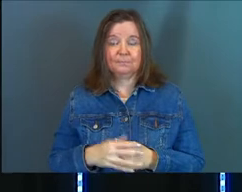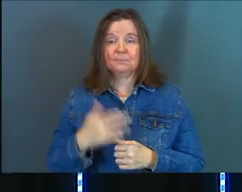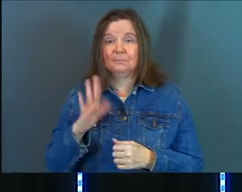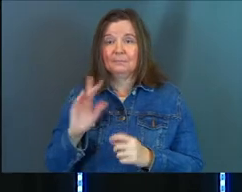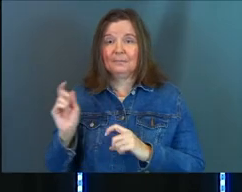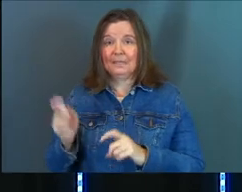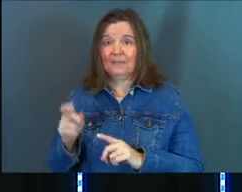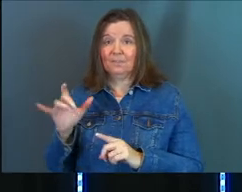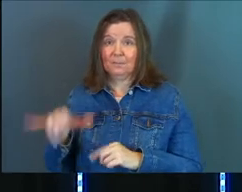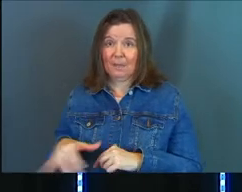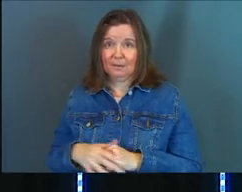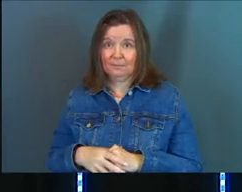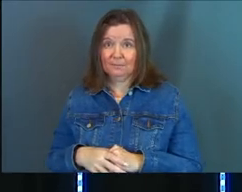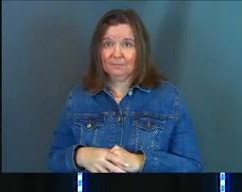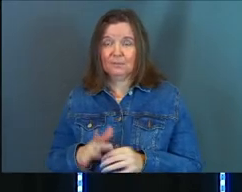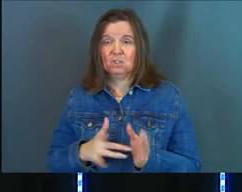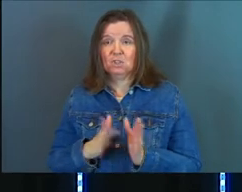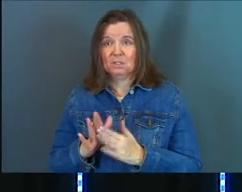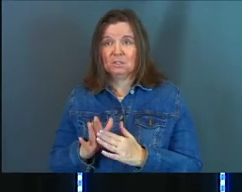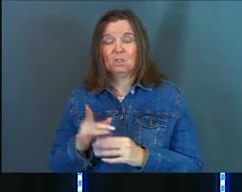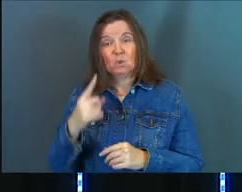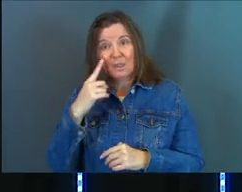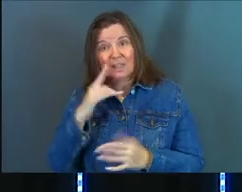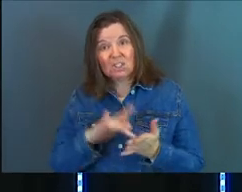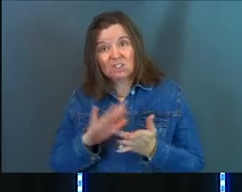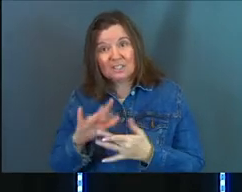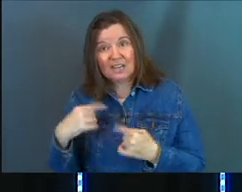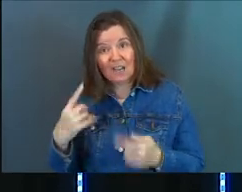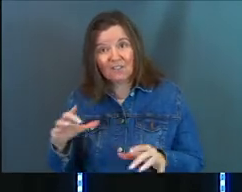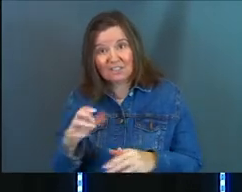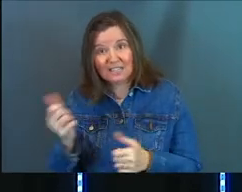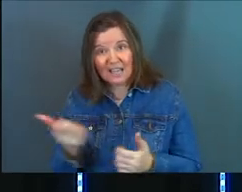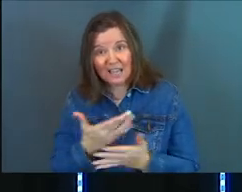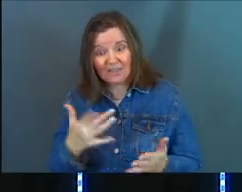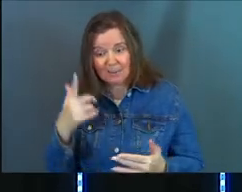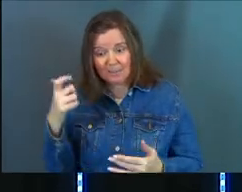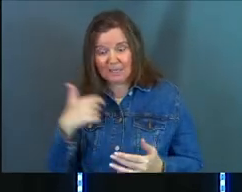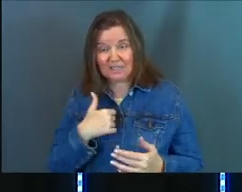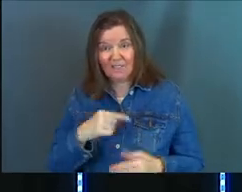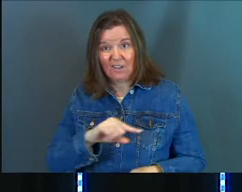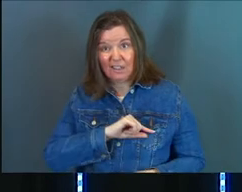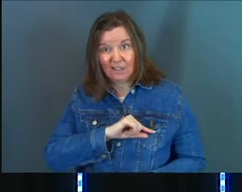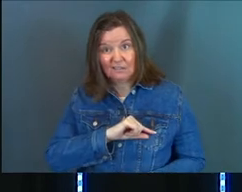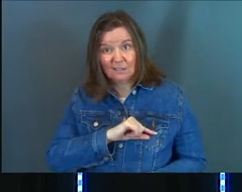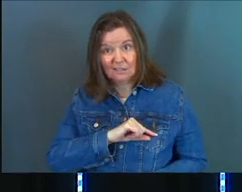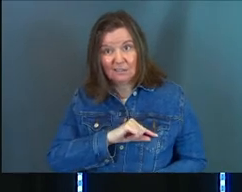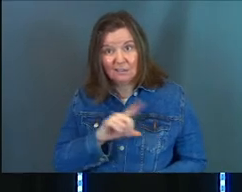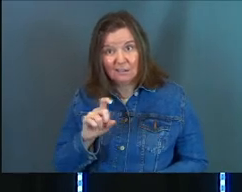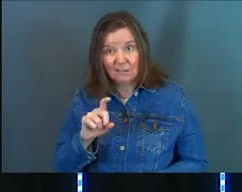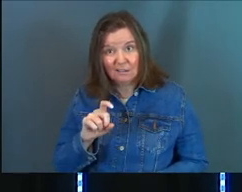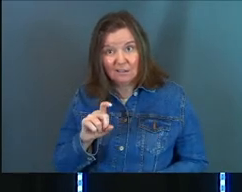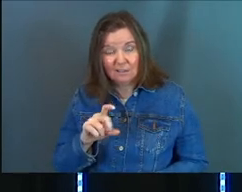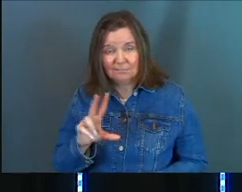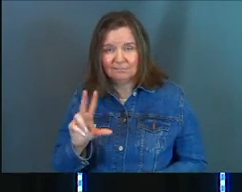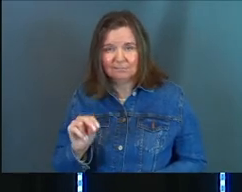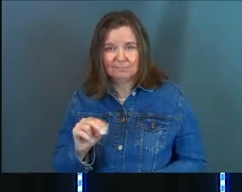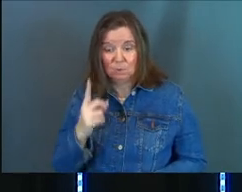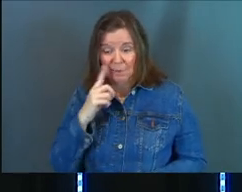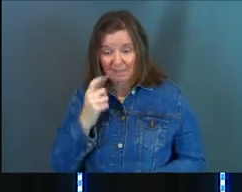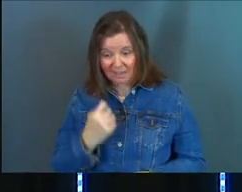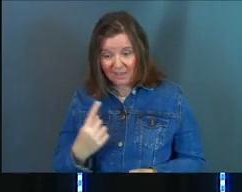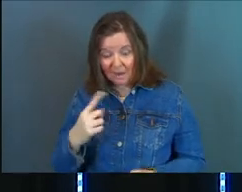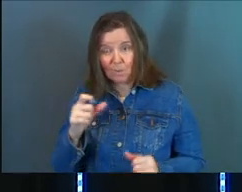And God gave him that. Jesus, you think Jesus ever did anything because of a guilt trip? You